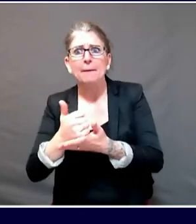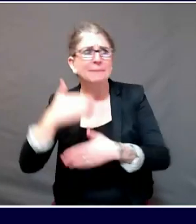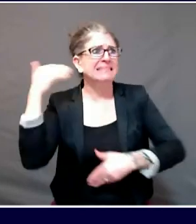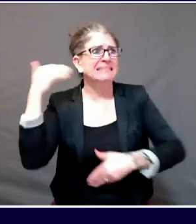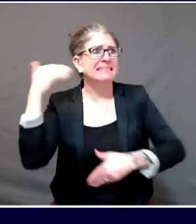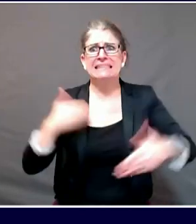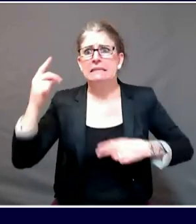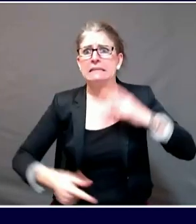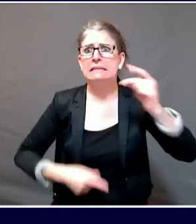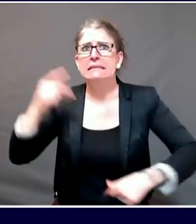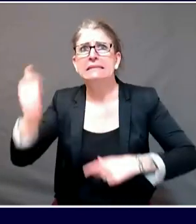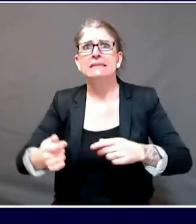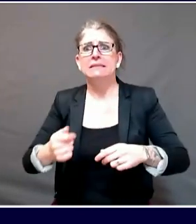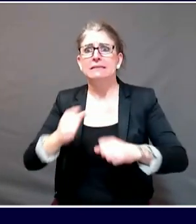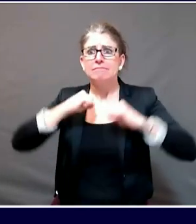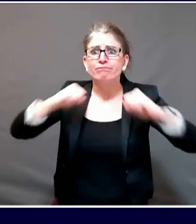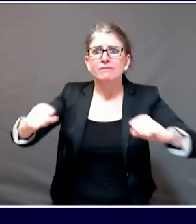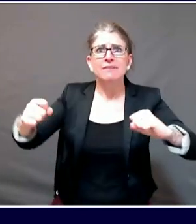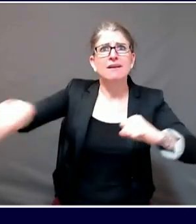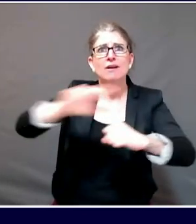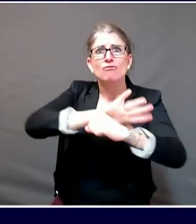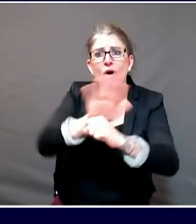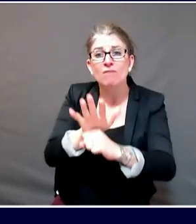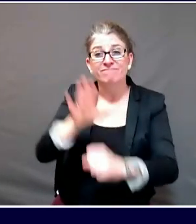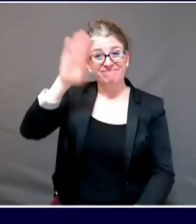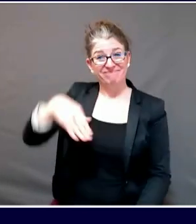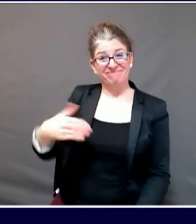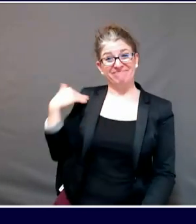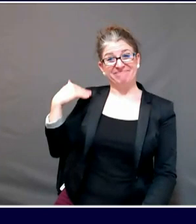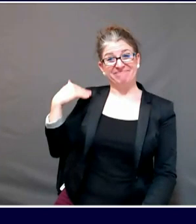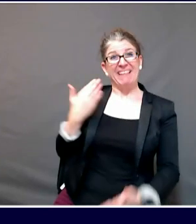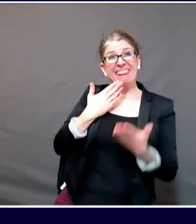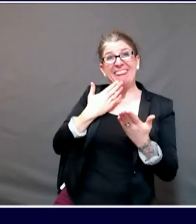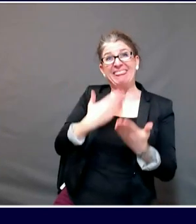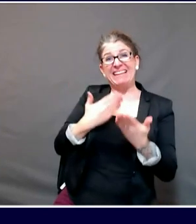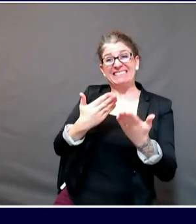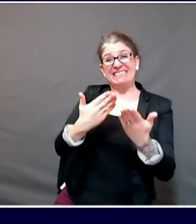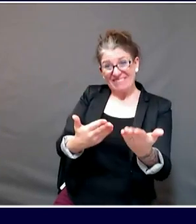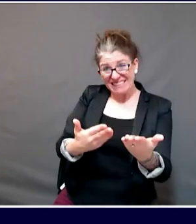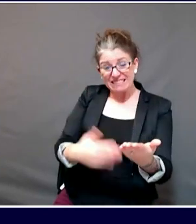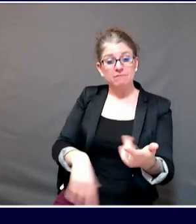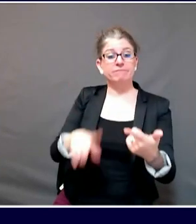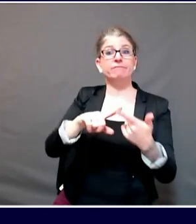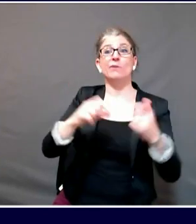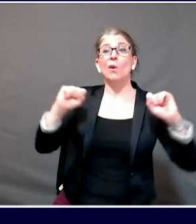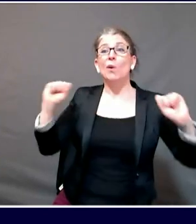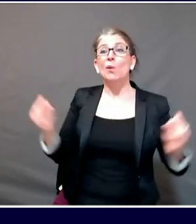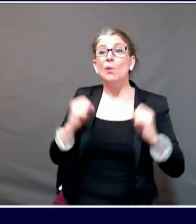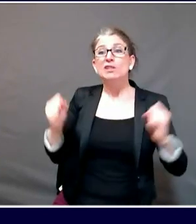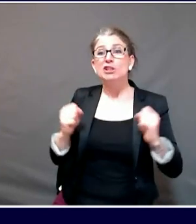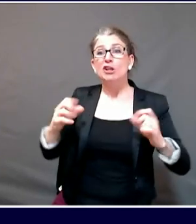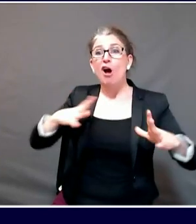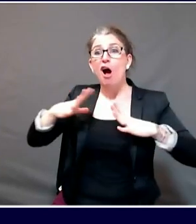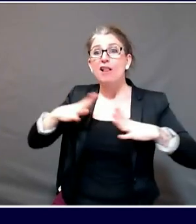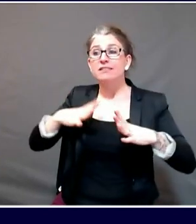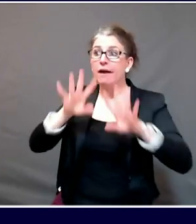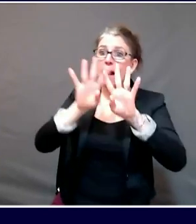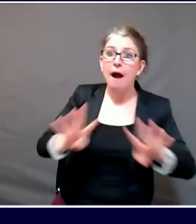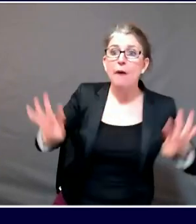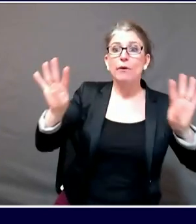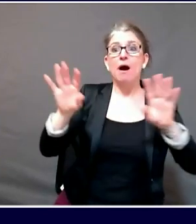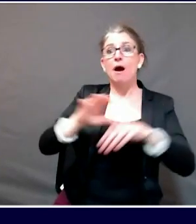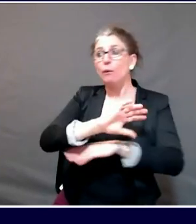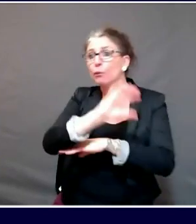down. The arrival of the first doses of vaccine notwithstanding, COVID-19 has not